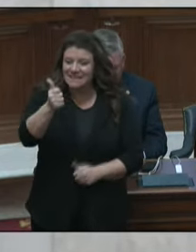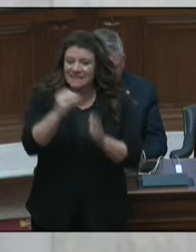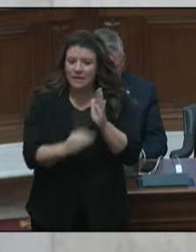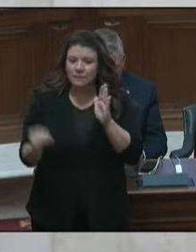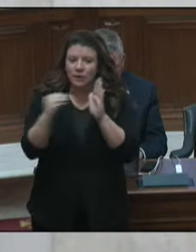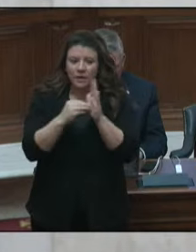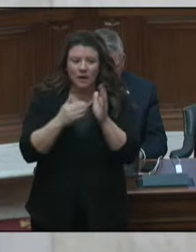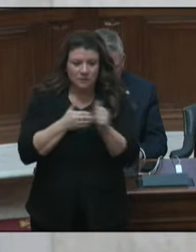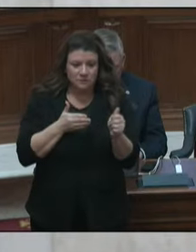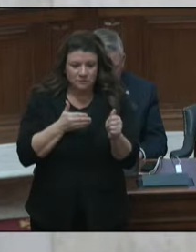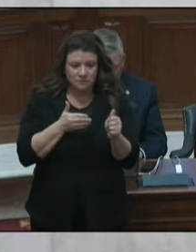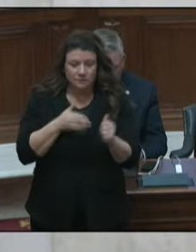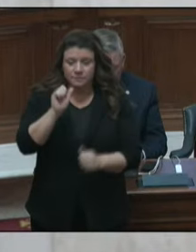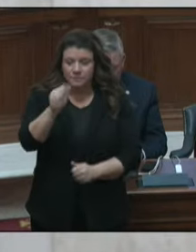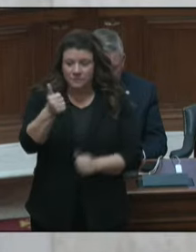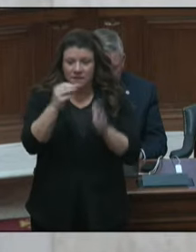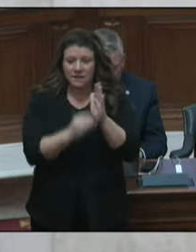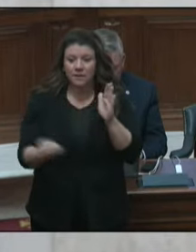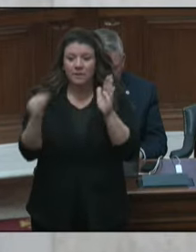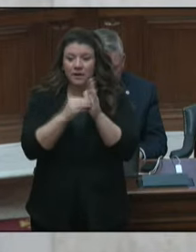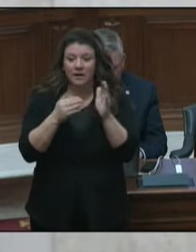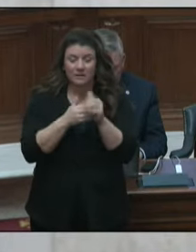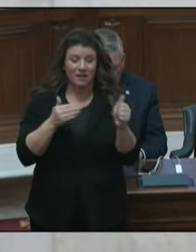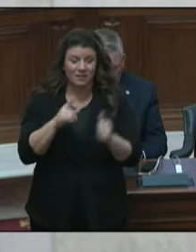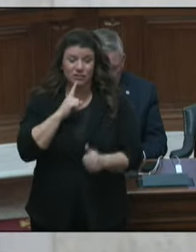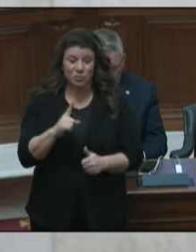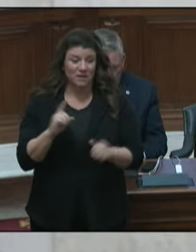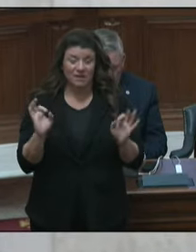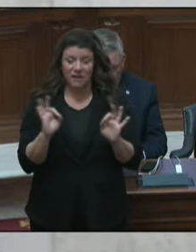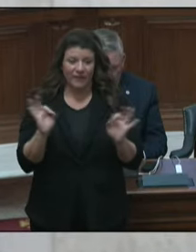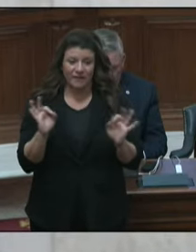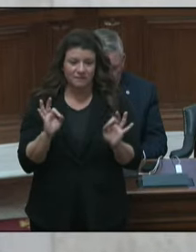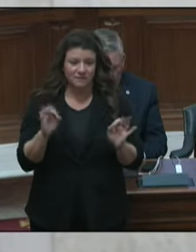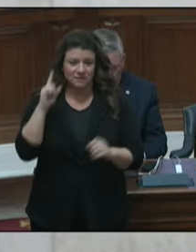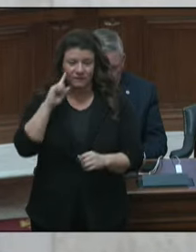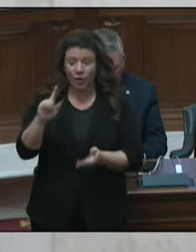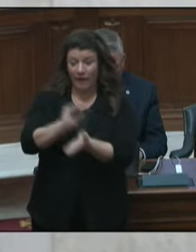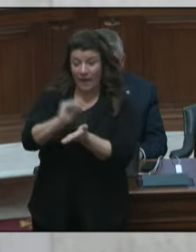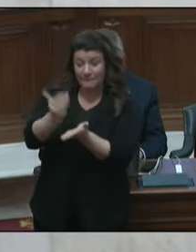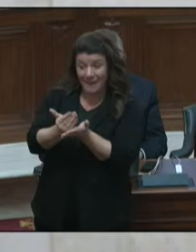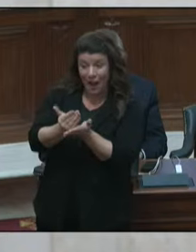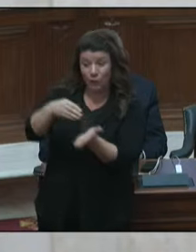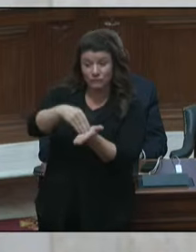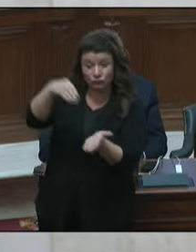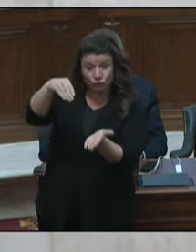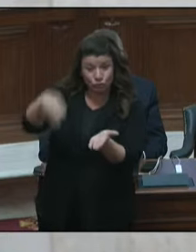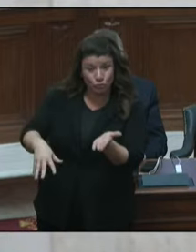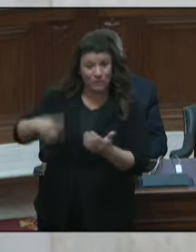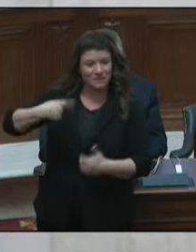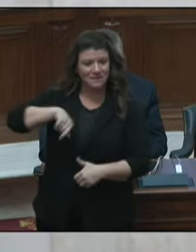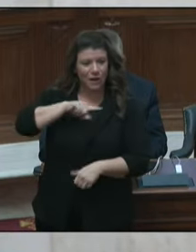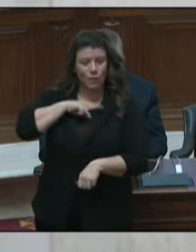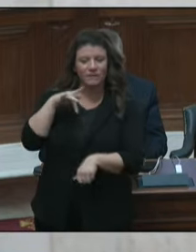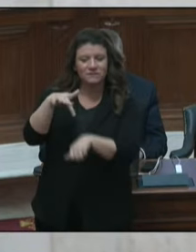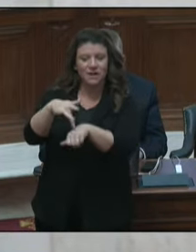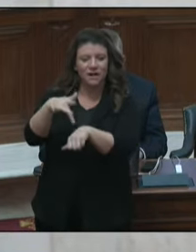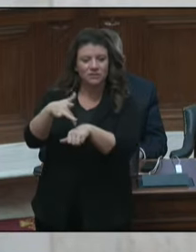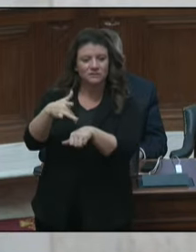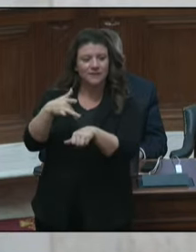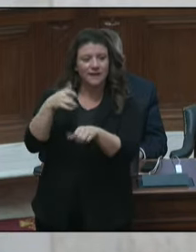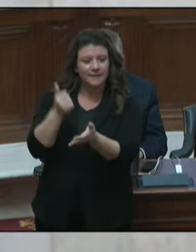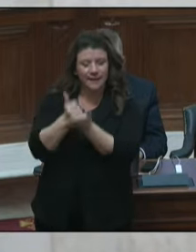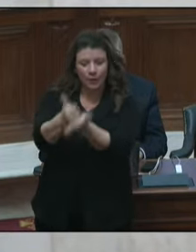million. $10 million is a drop in the bucket for the amount of kids that we have touched in this program.